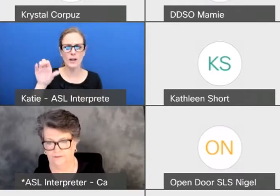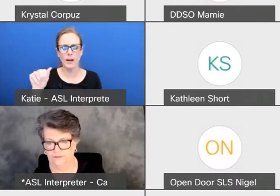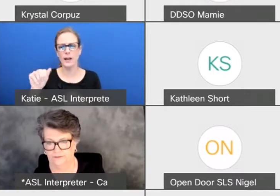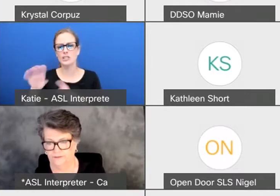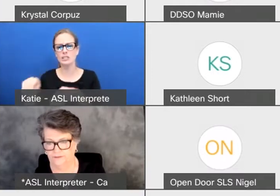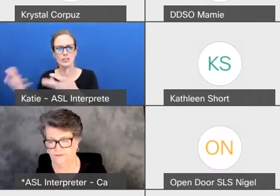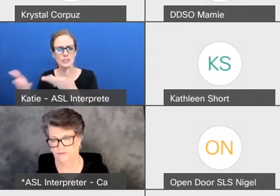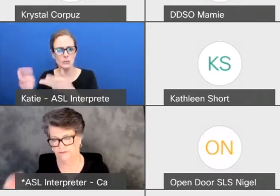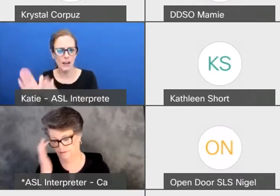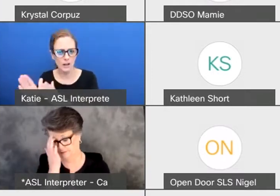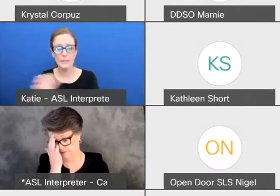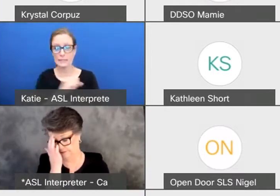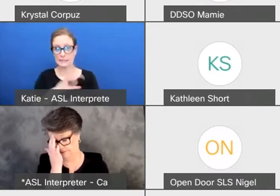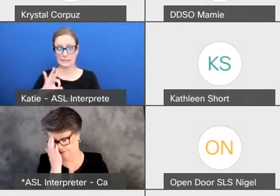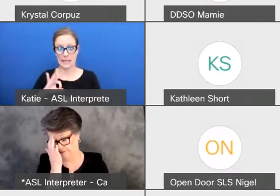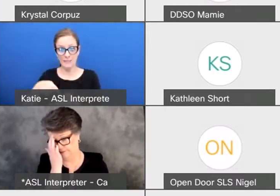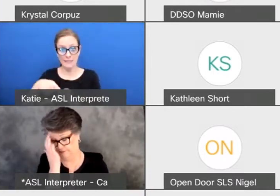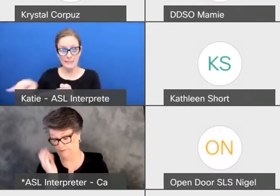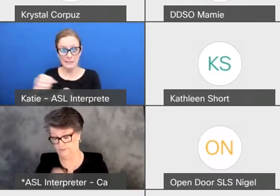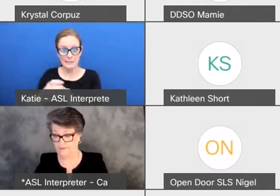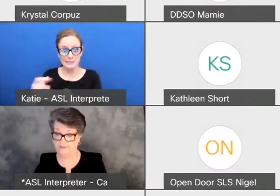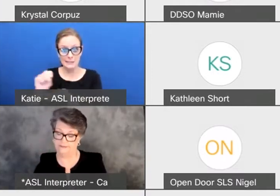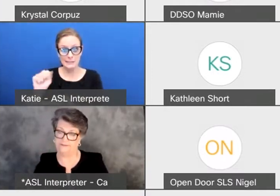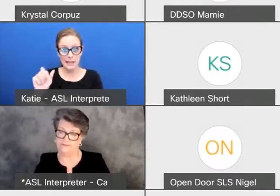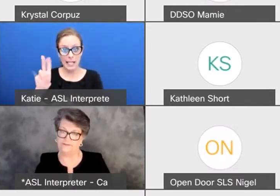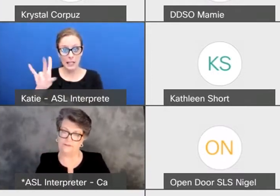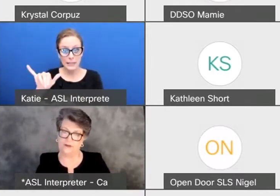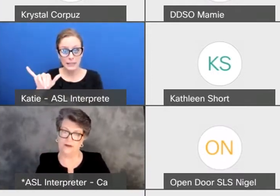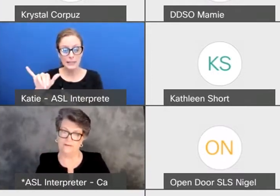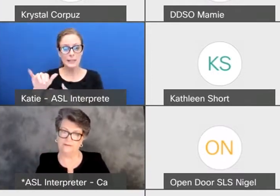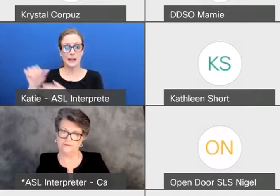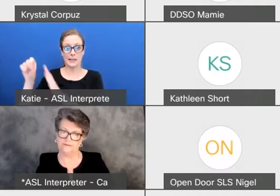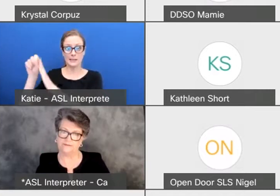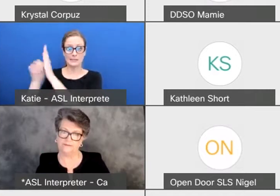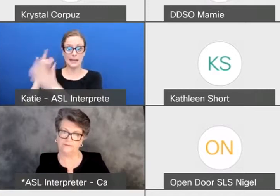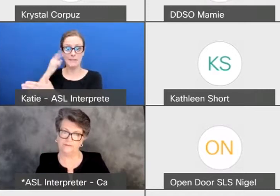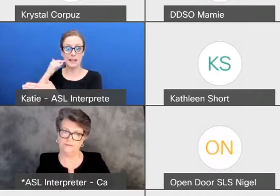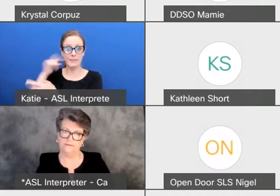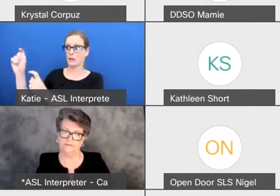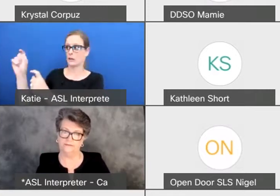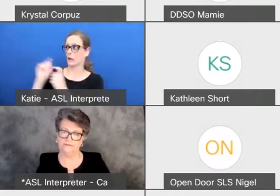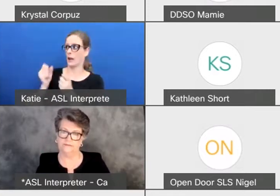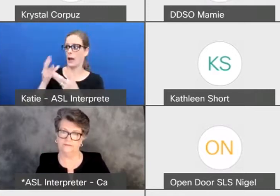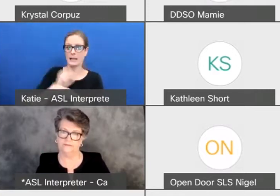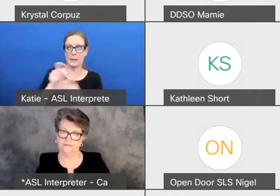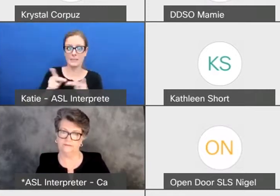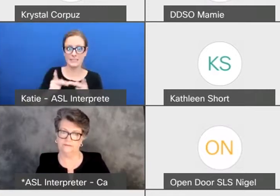our staff salaries and how we are allocated positions through the state of California is based off of a very old accounting